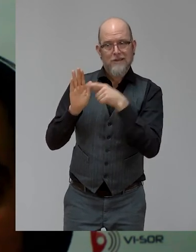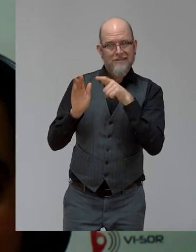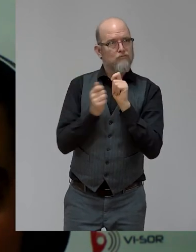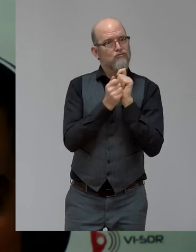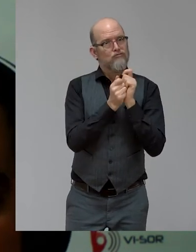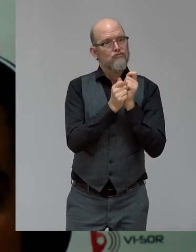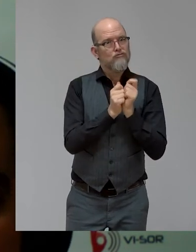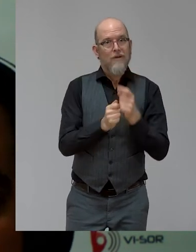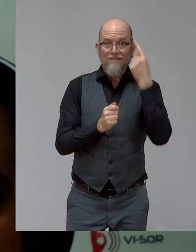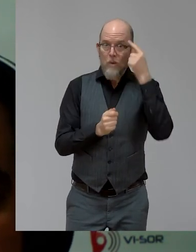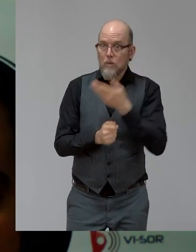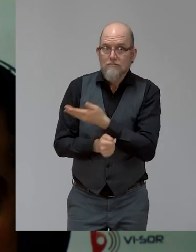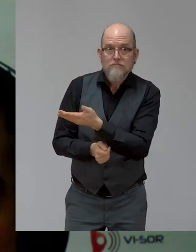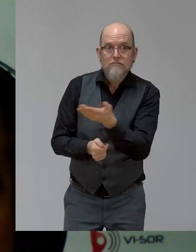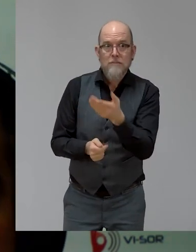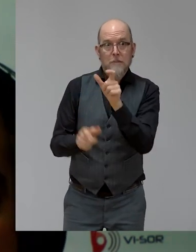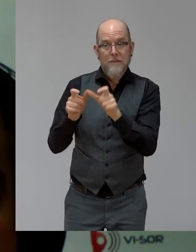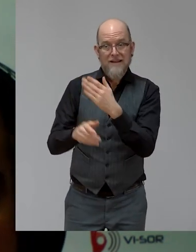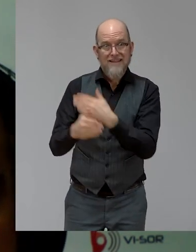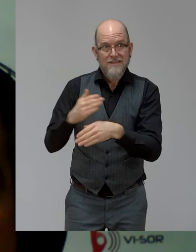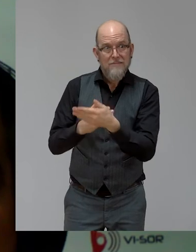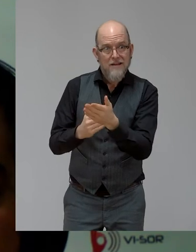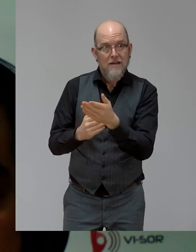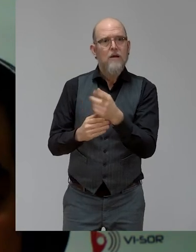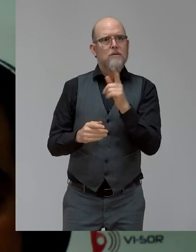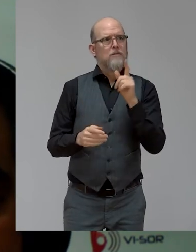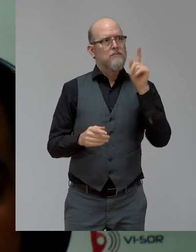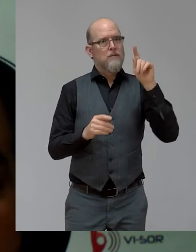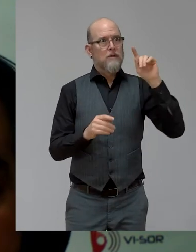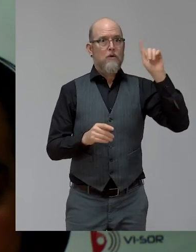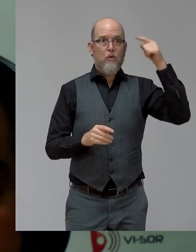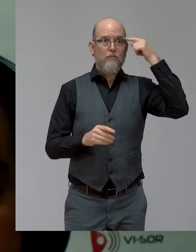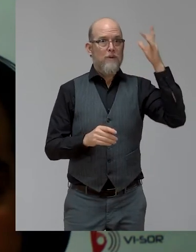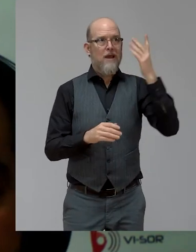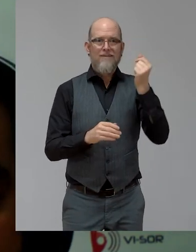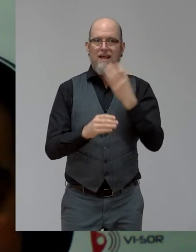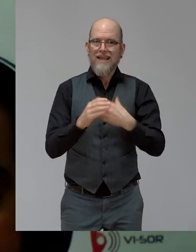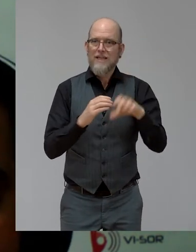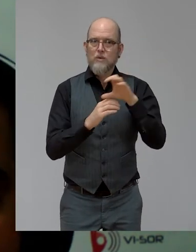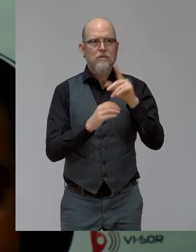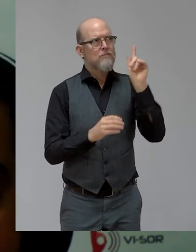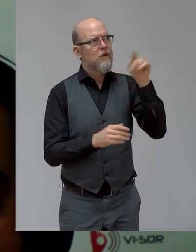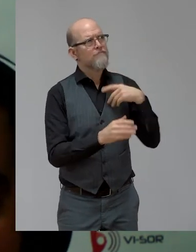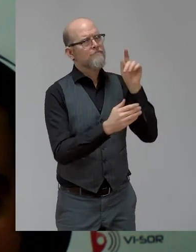cause, using state resources to promote and make these actions mandatory. By being a law, it indicates